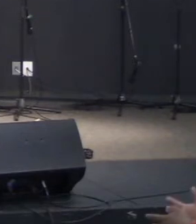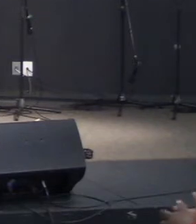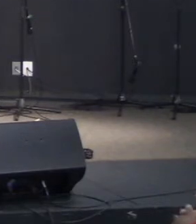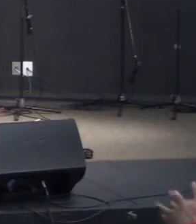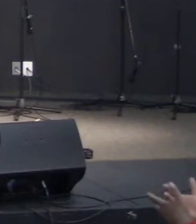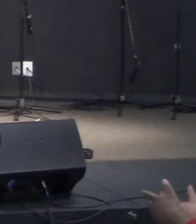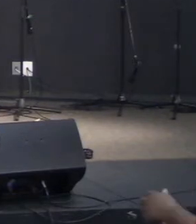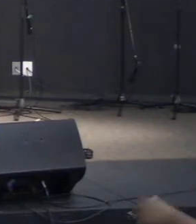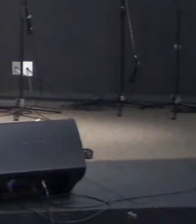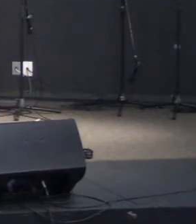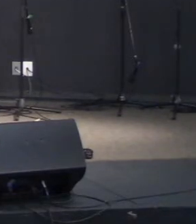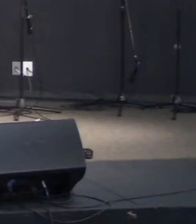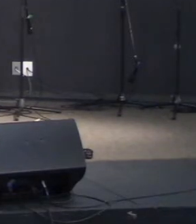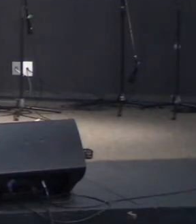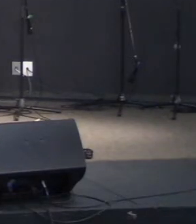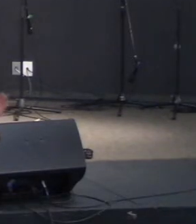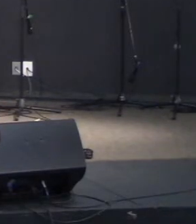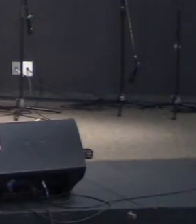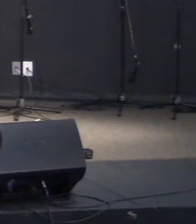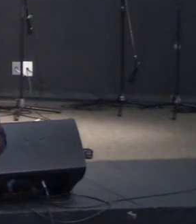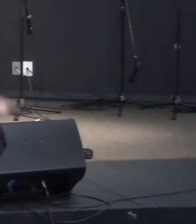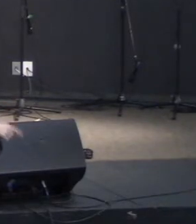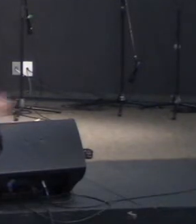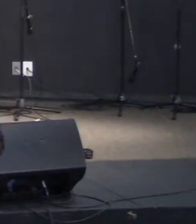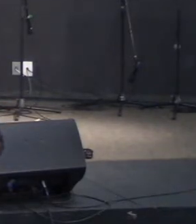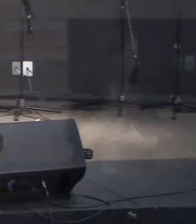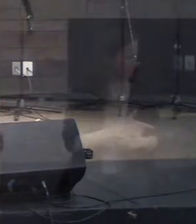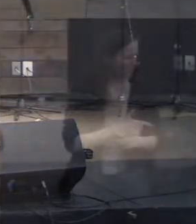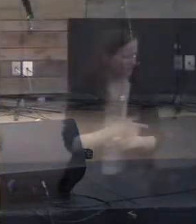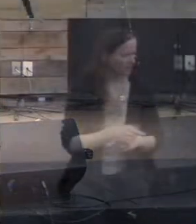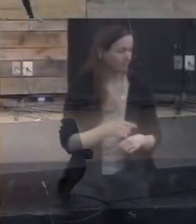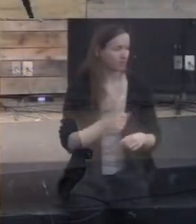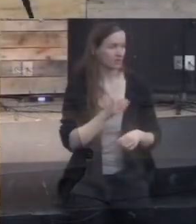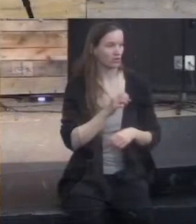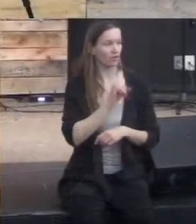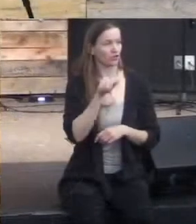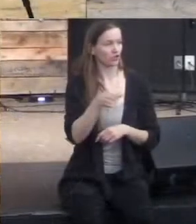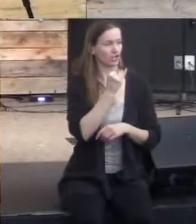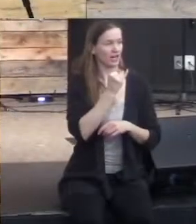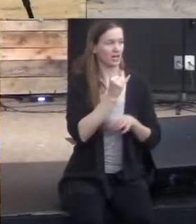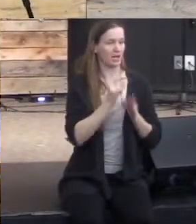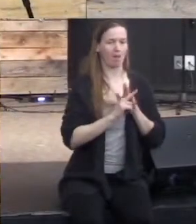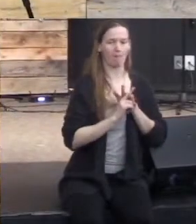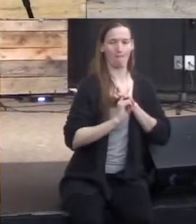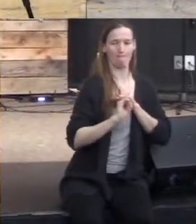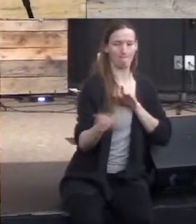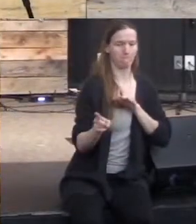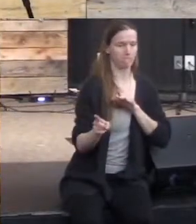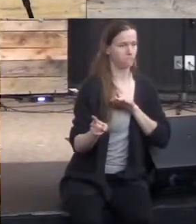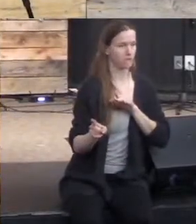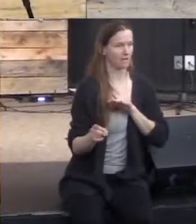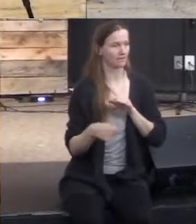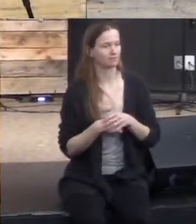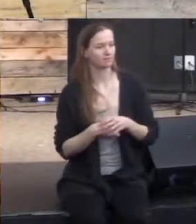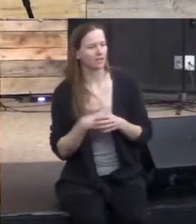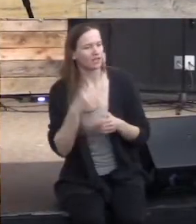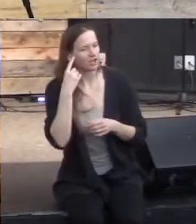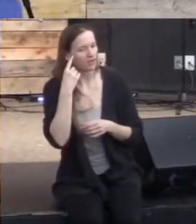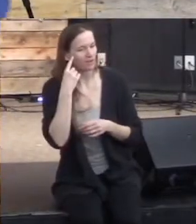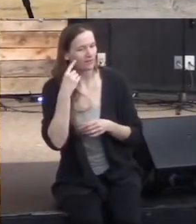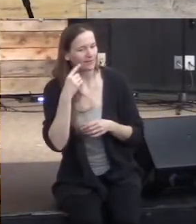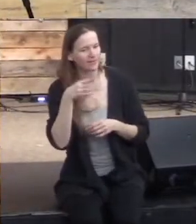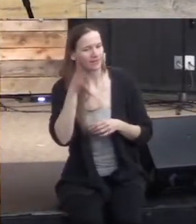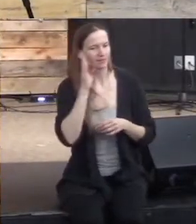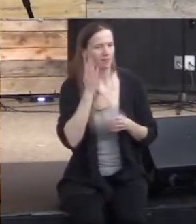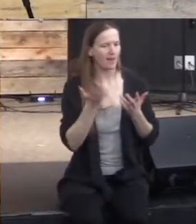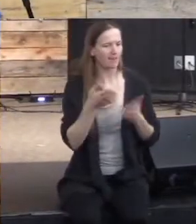Jacob's on the run. Yeah, and you would think this is where God was going to come in and just lay the smack on him. Yeah, that's what you get, Jacob,